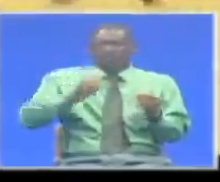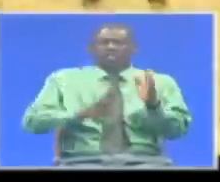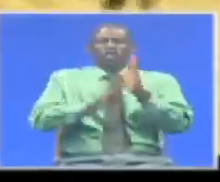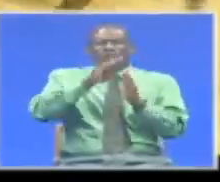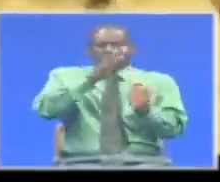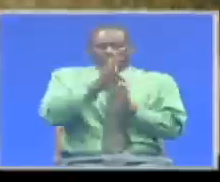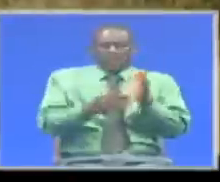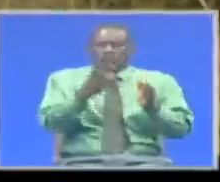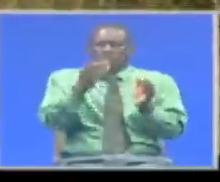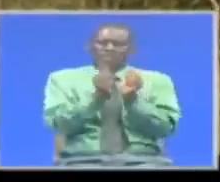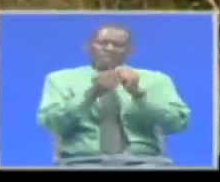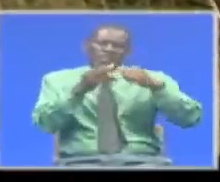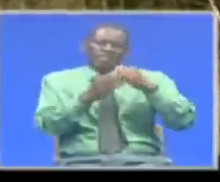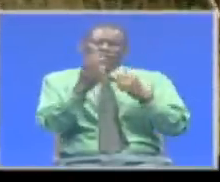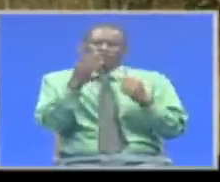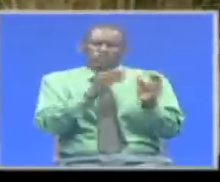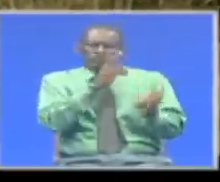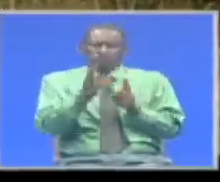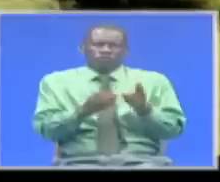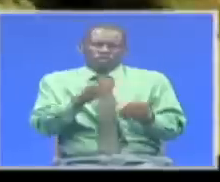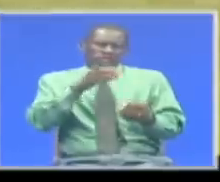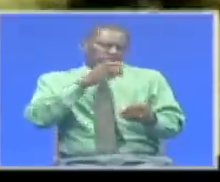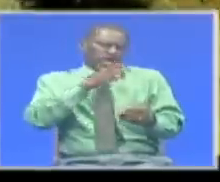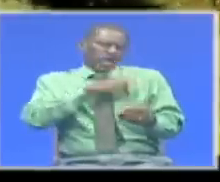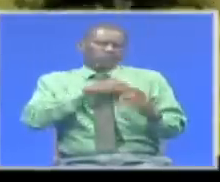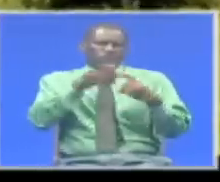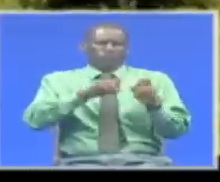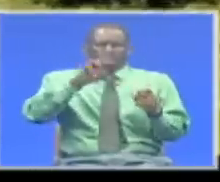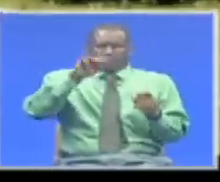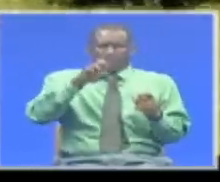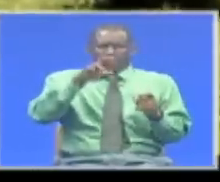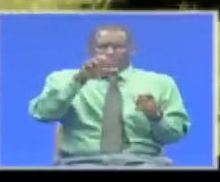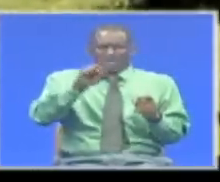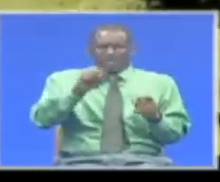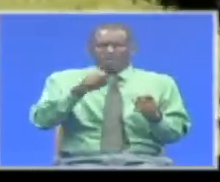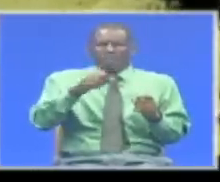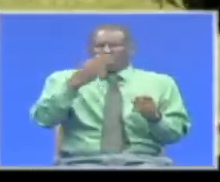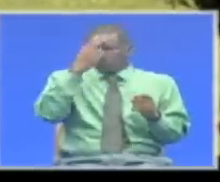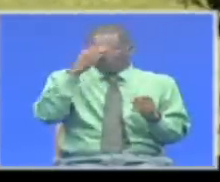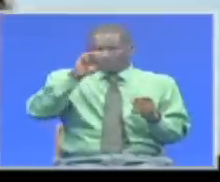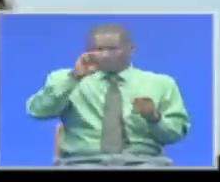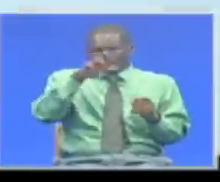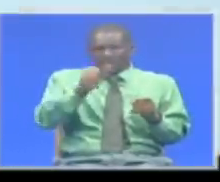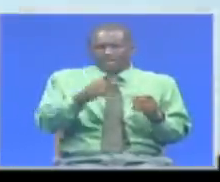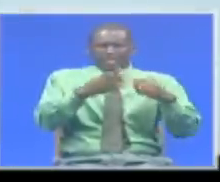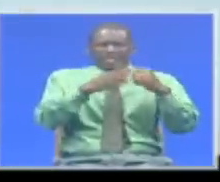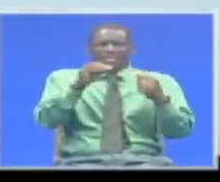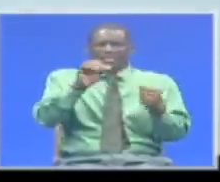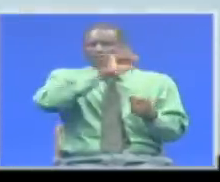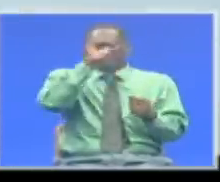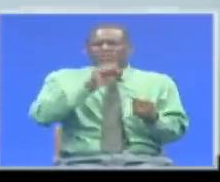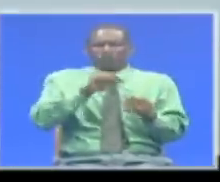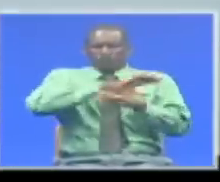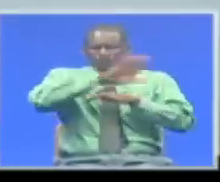to 2022, revenue from the Masai Mara accounts for 90% of the total revenue sources. Between 2013